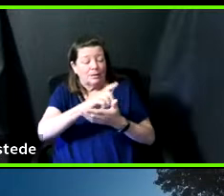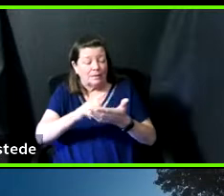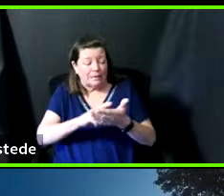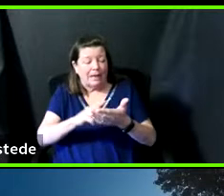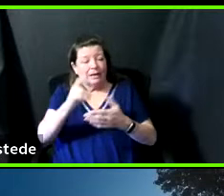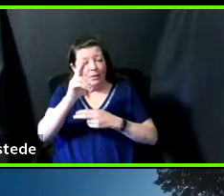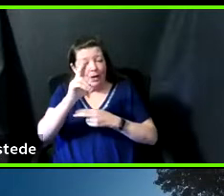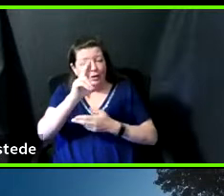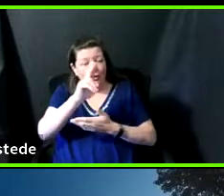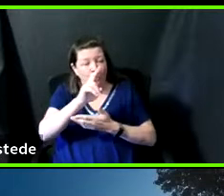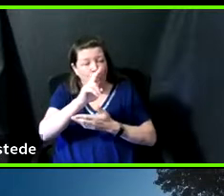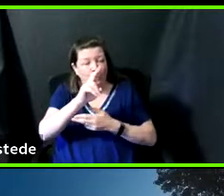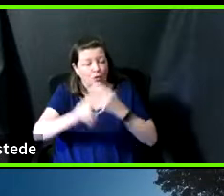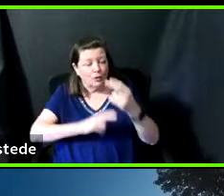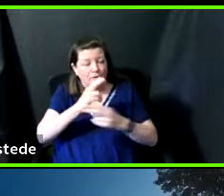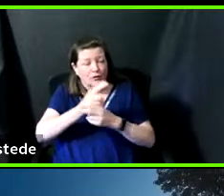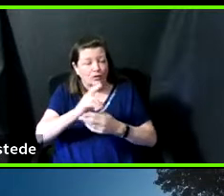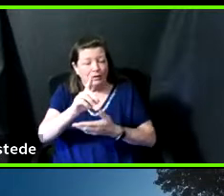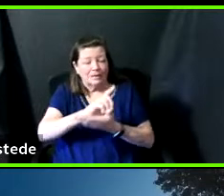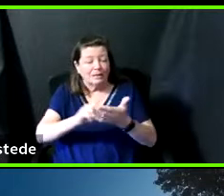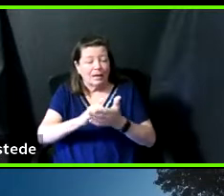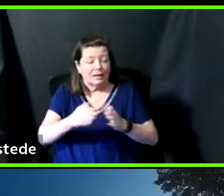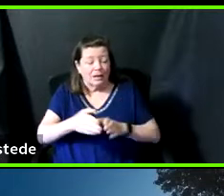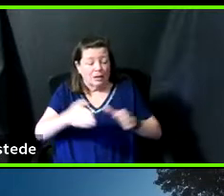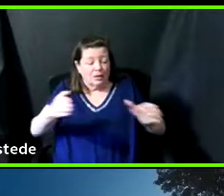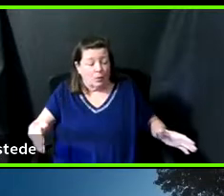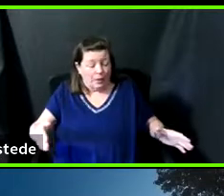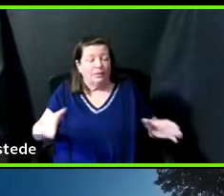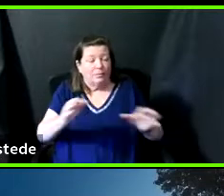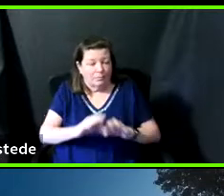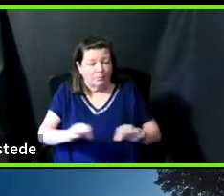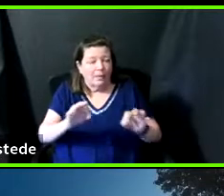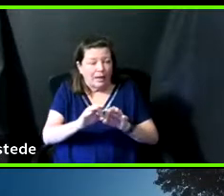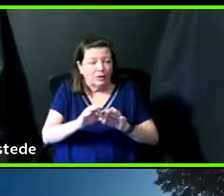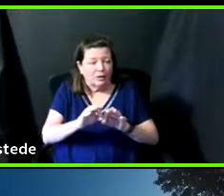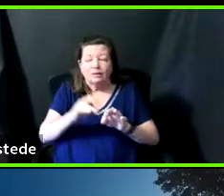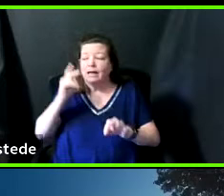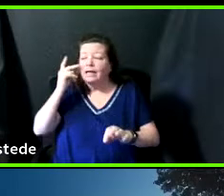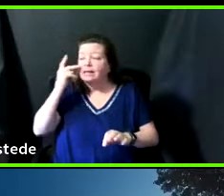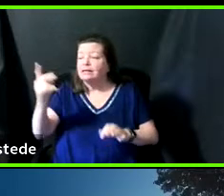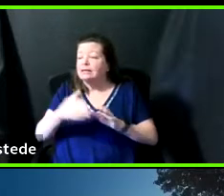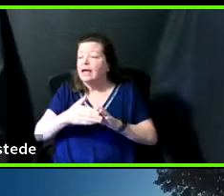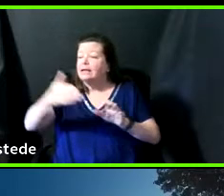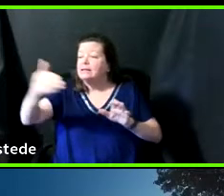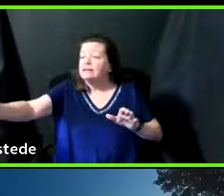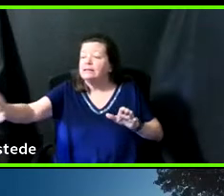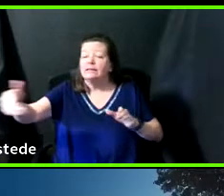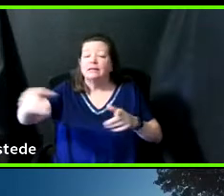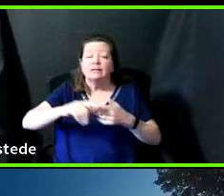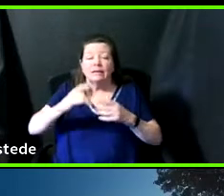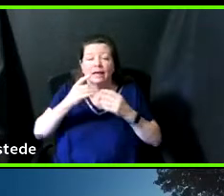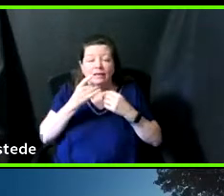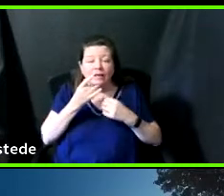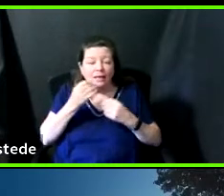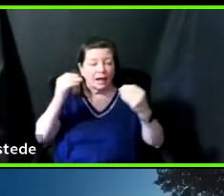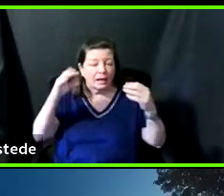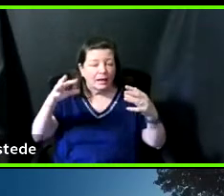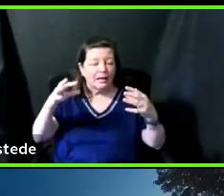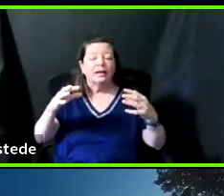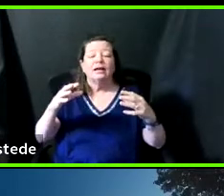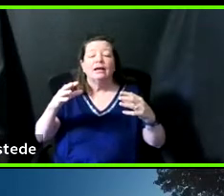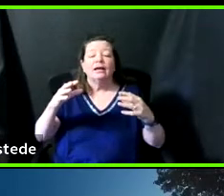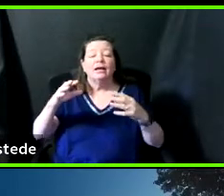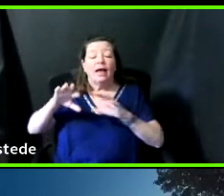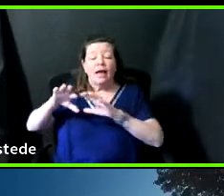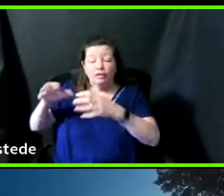design, and the width matters, right? And the sight distance and the lighting and the fact that the shrubs